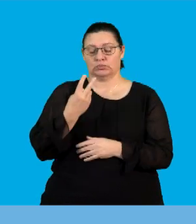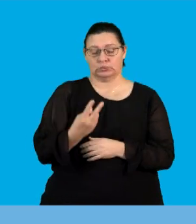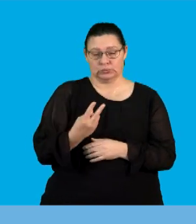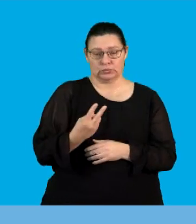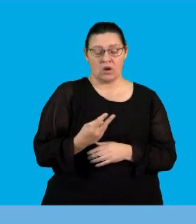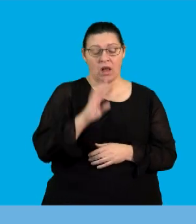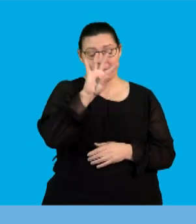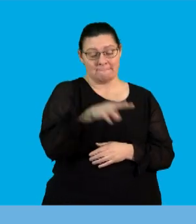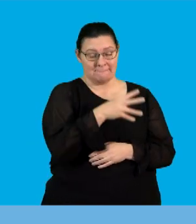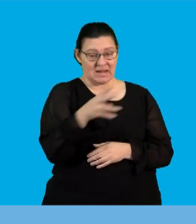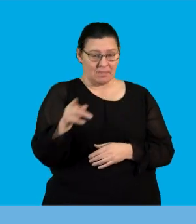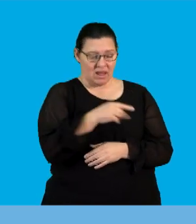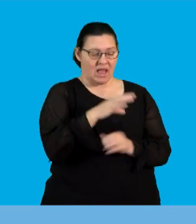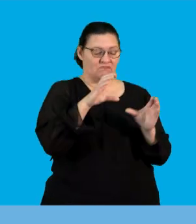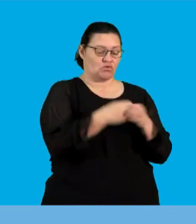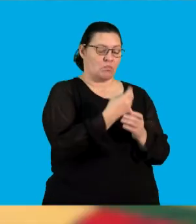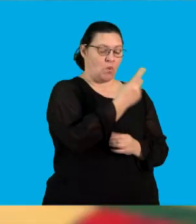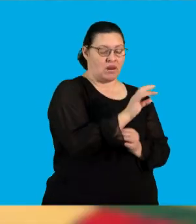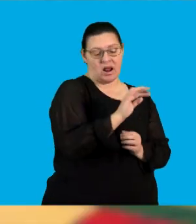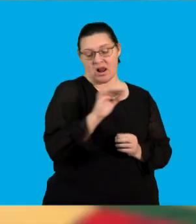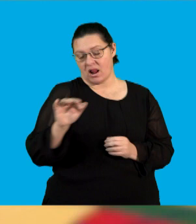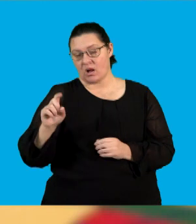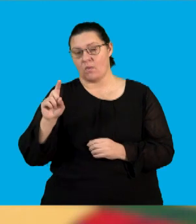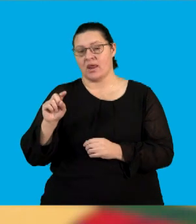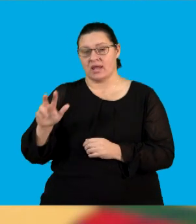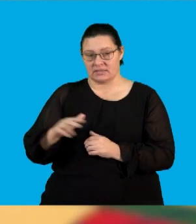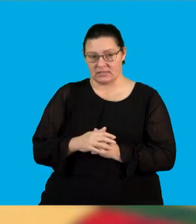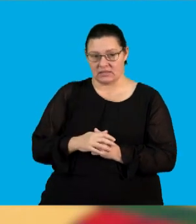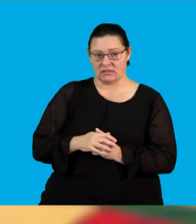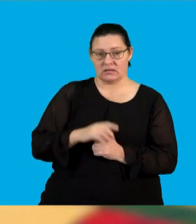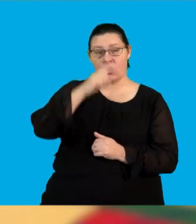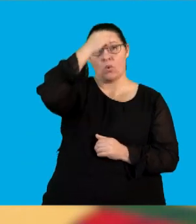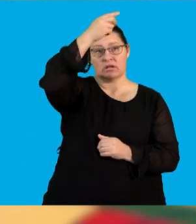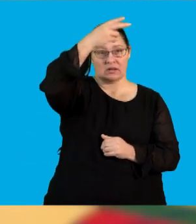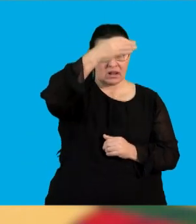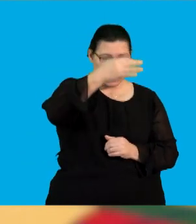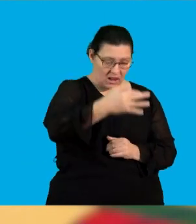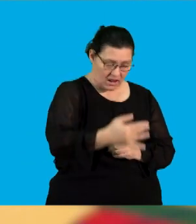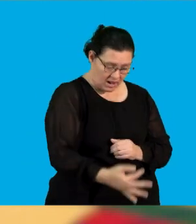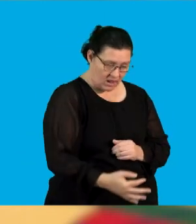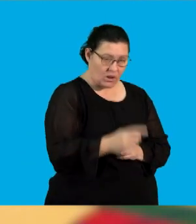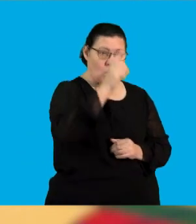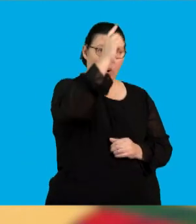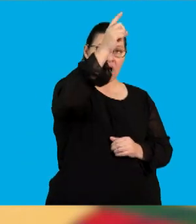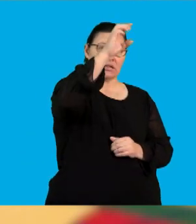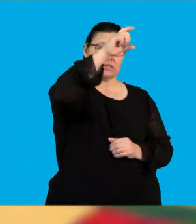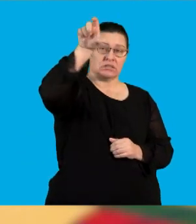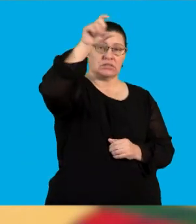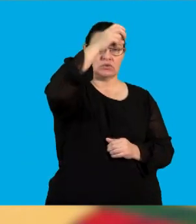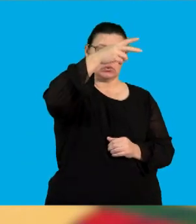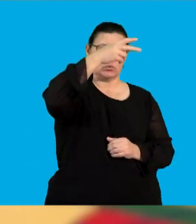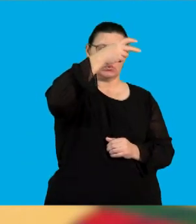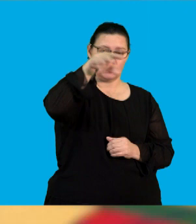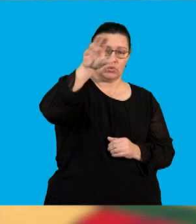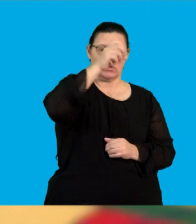So remember, in our periodic table, we have group 1 all the way to group 18. If you count them going down vertically, we have group 1,